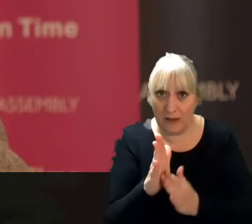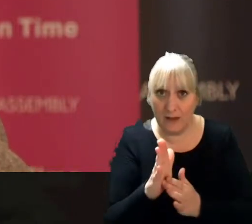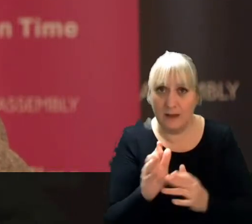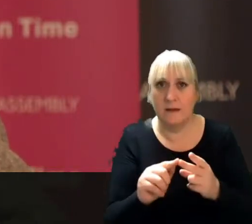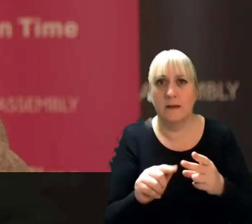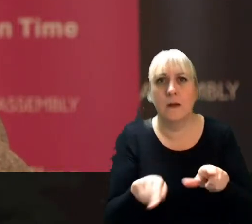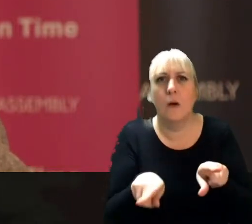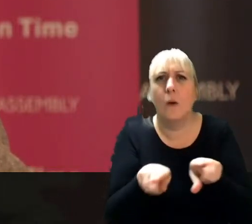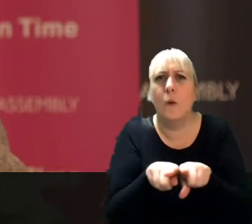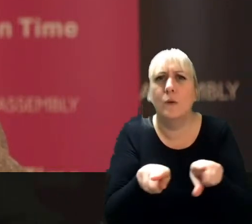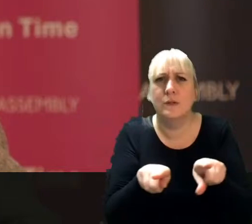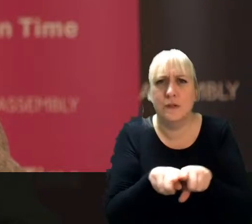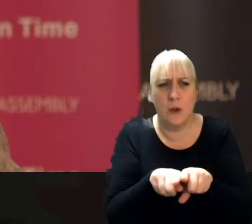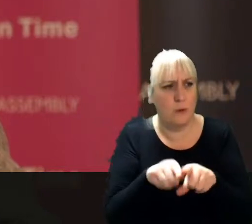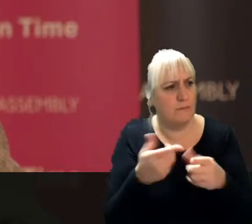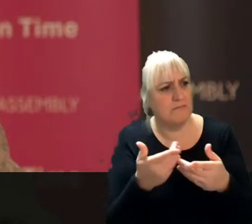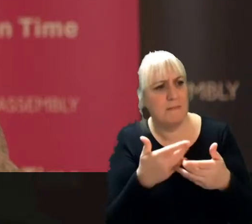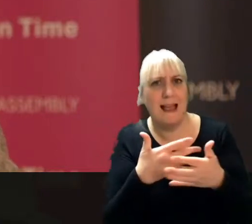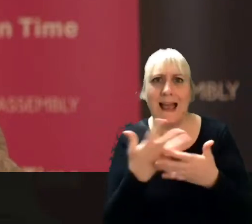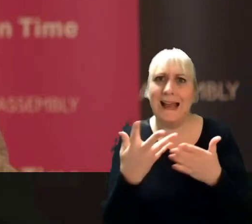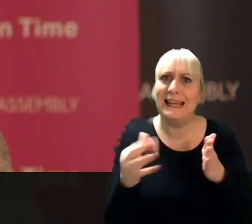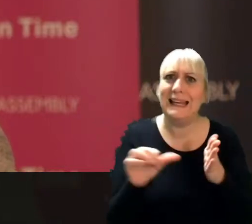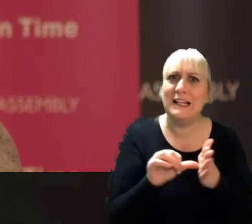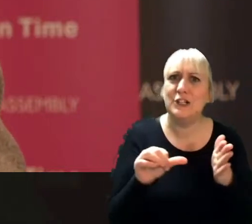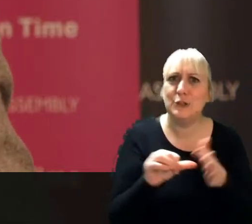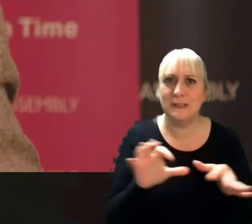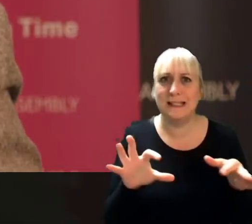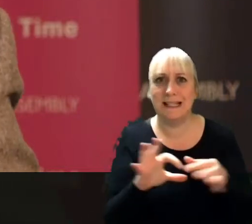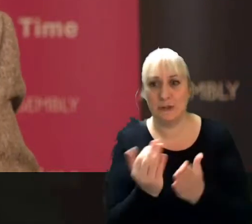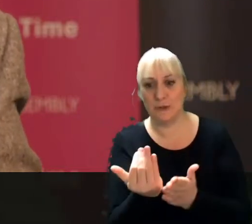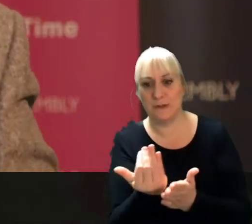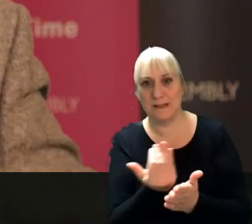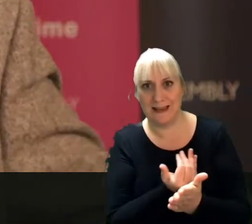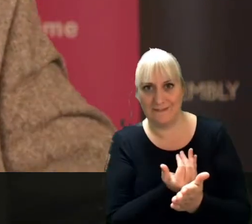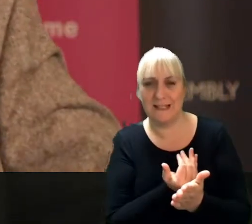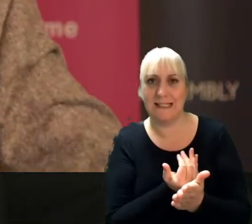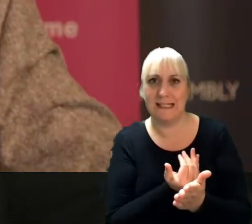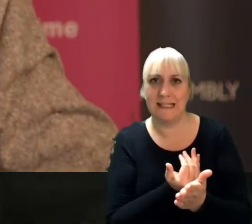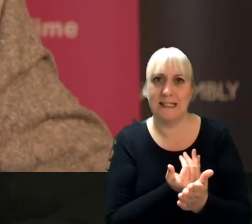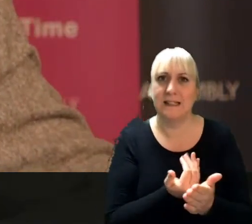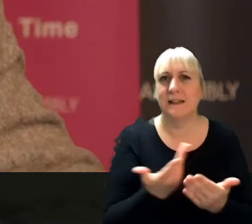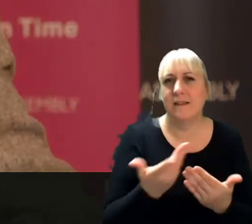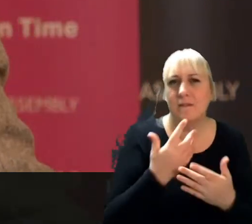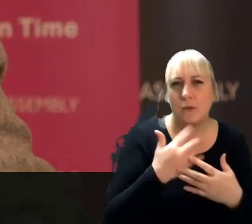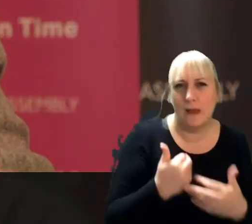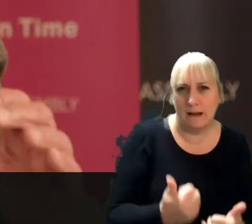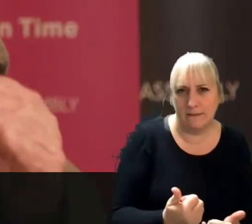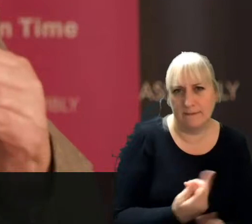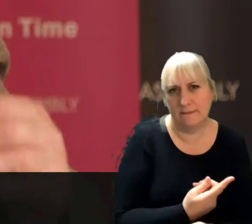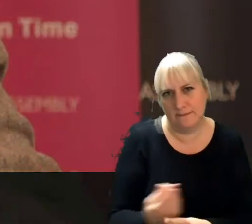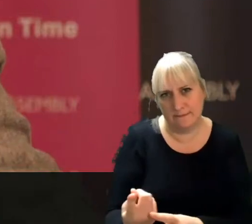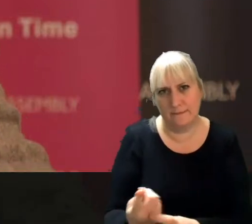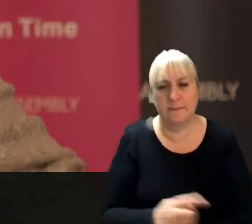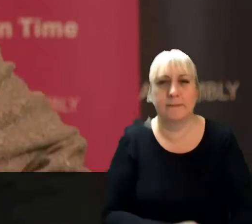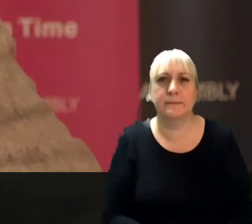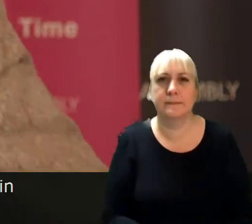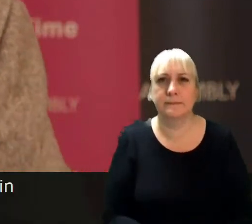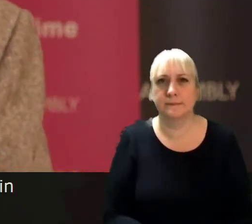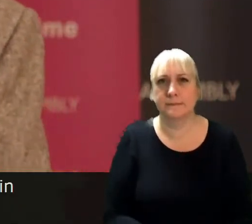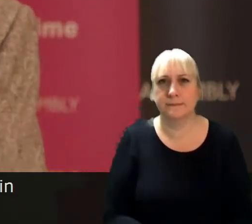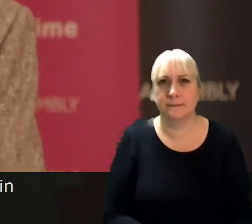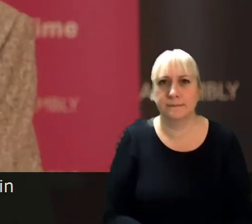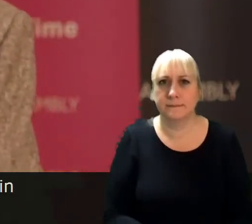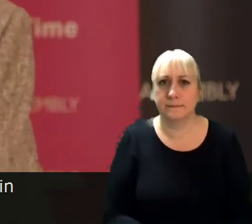like, any issues in terms of safety, in terms of health. So don't forget, Can I